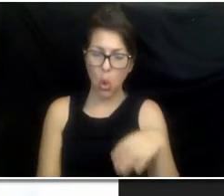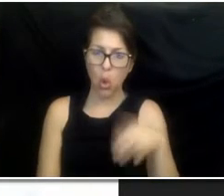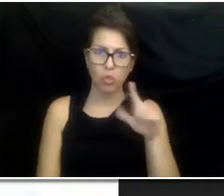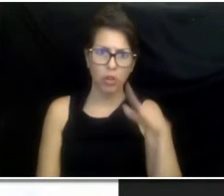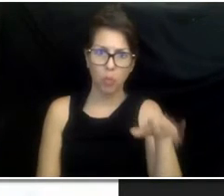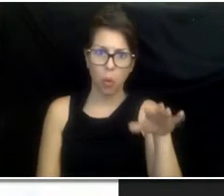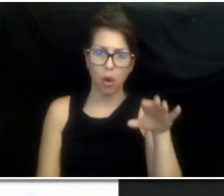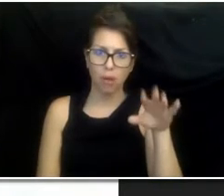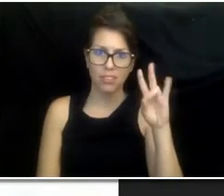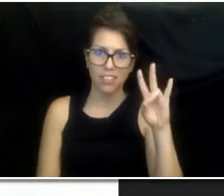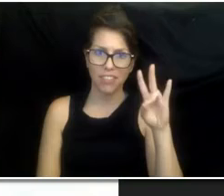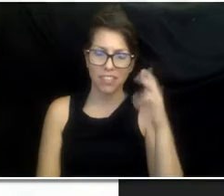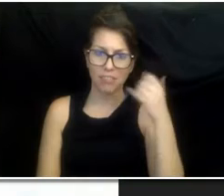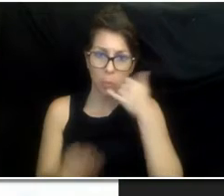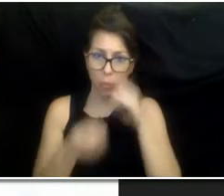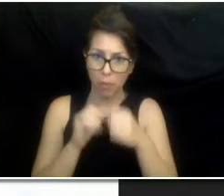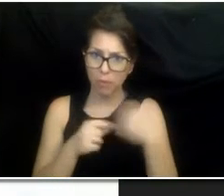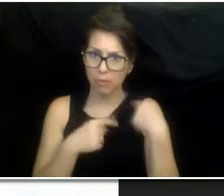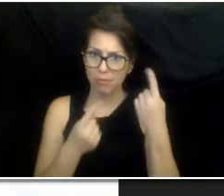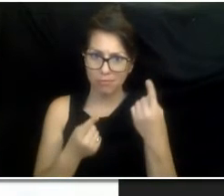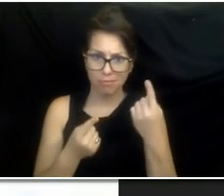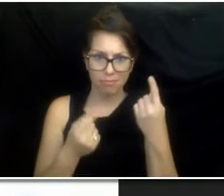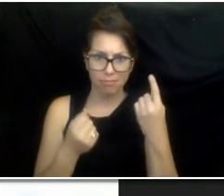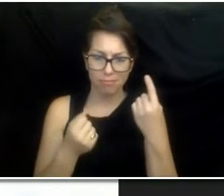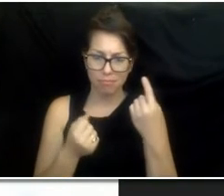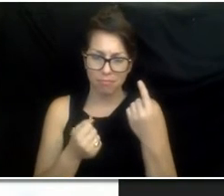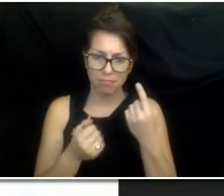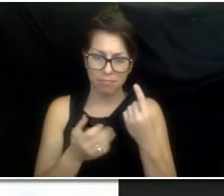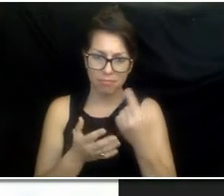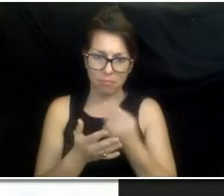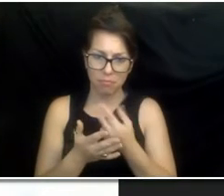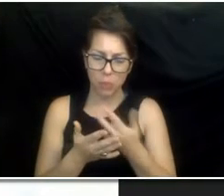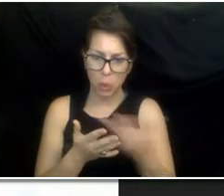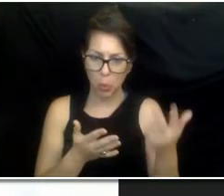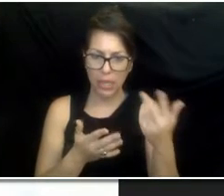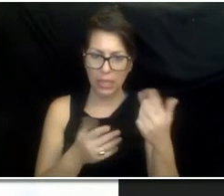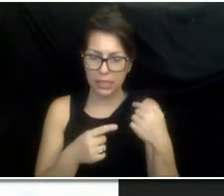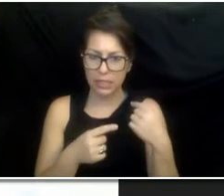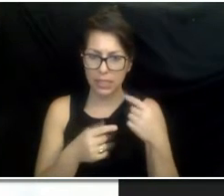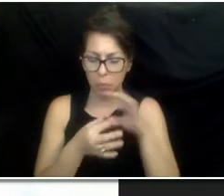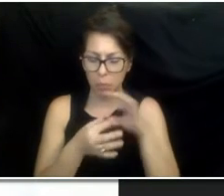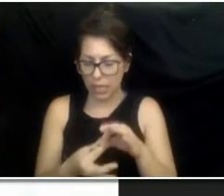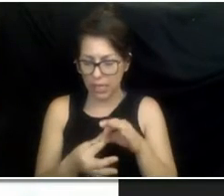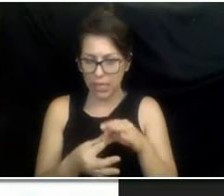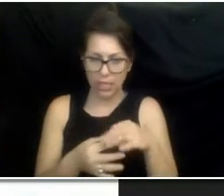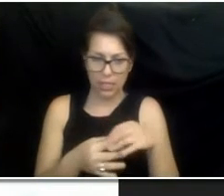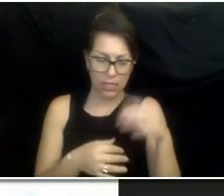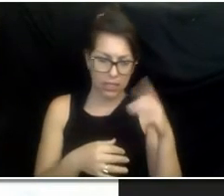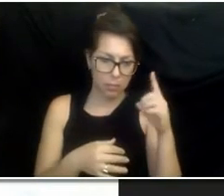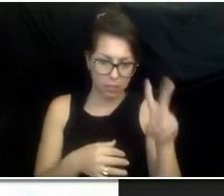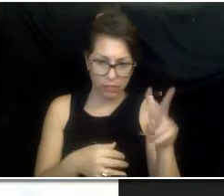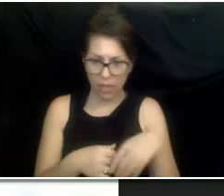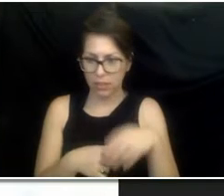to please continue support um our um our services and programs um to this